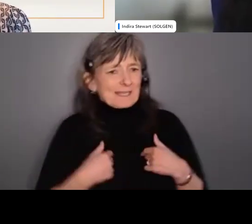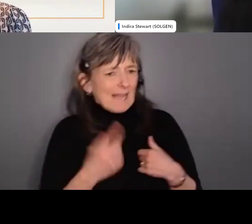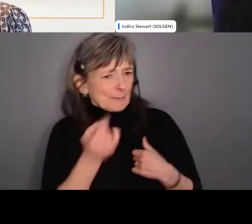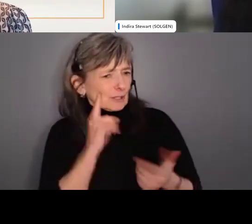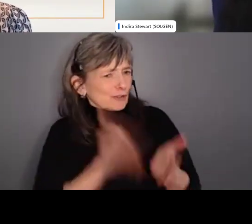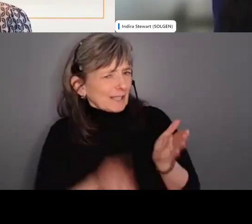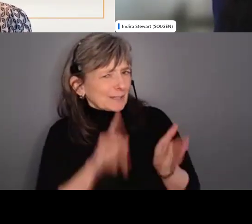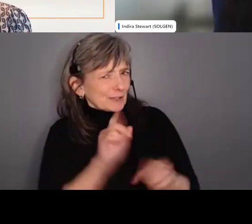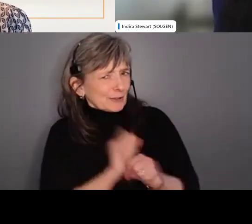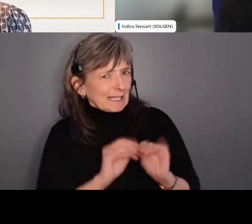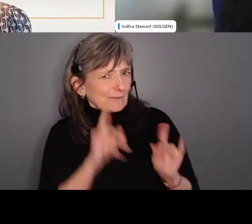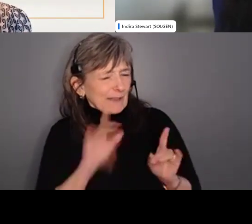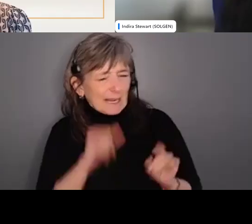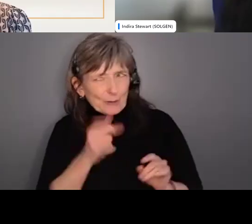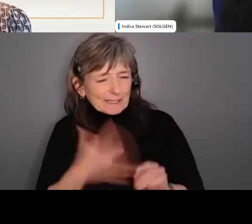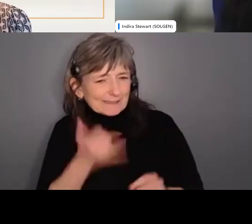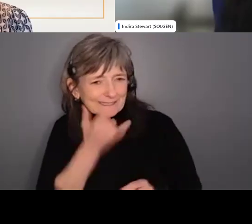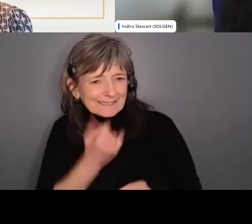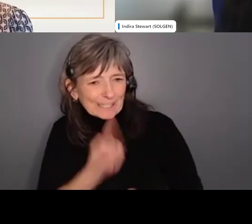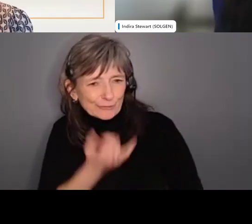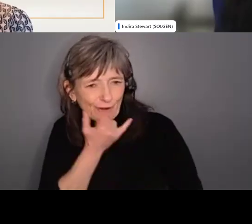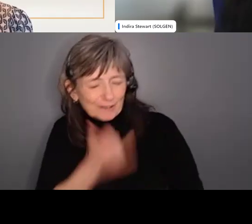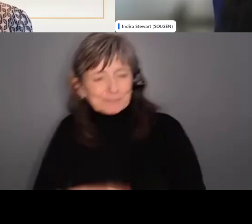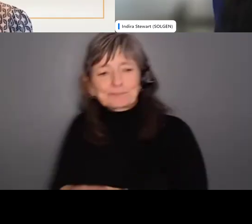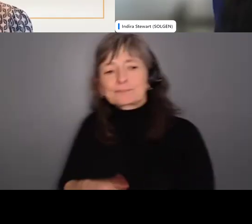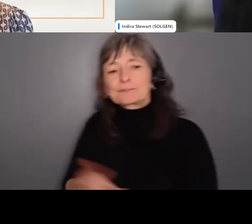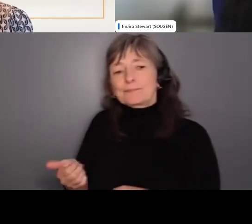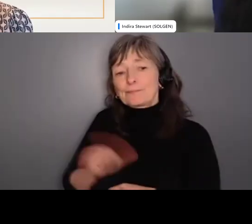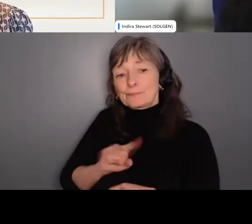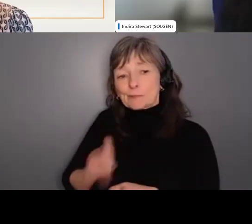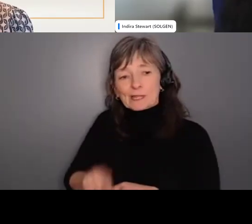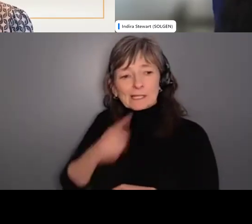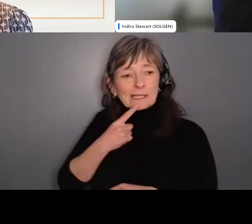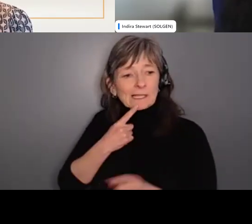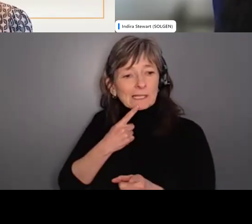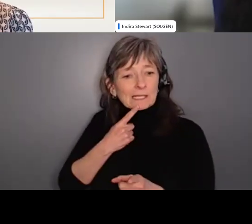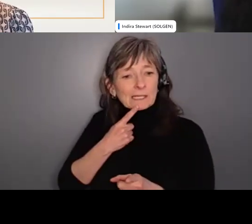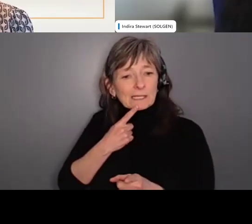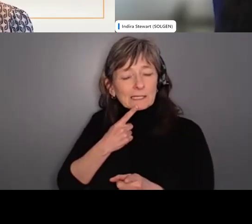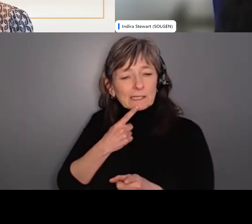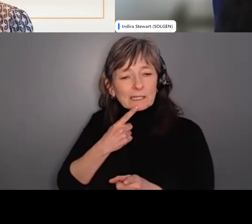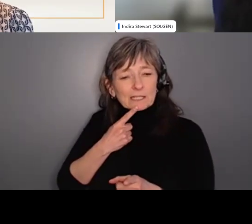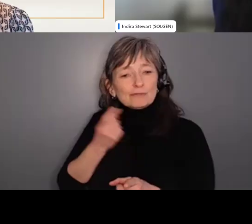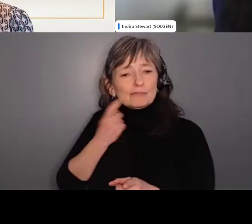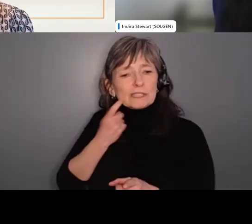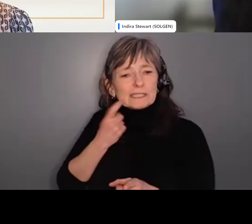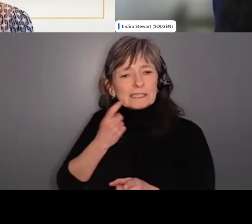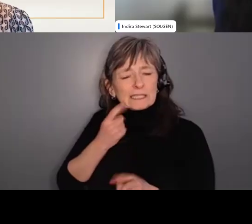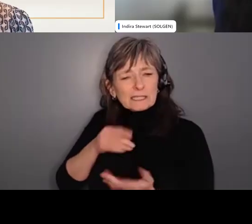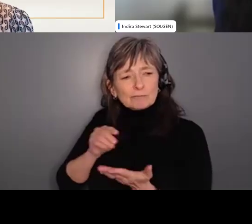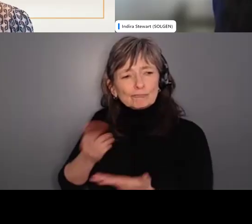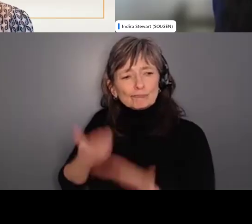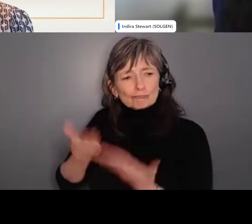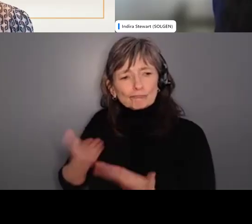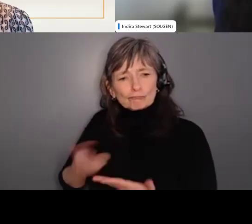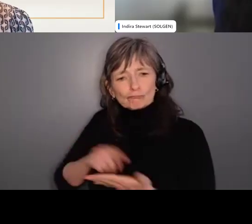it. Someone just asked a question. I know that there have cited recent inquiries recommendations when opposing bail